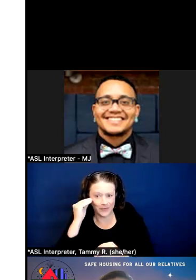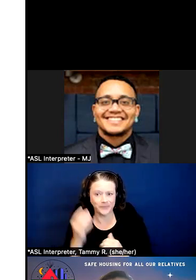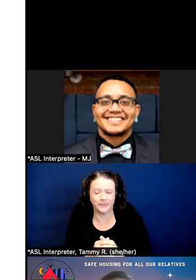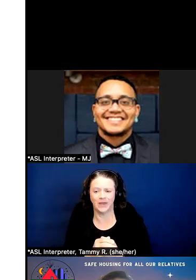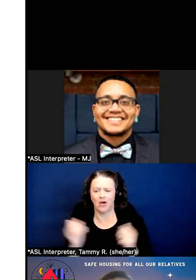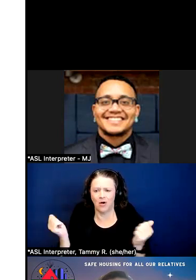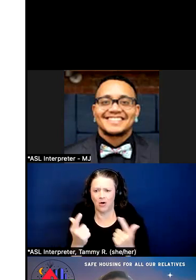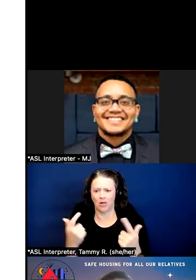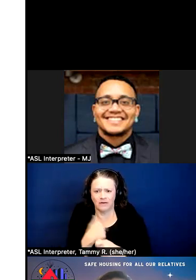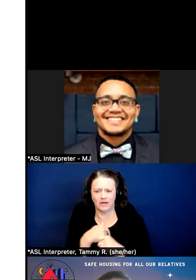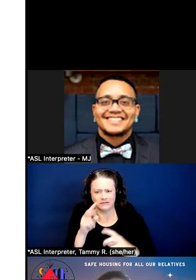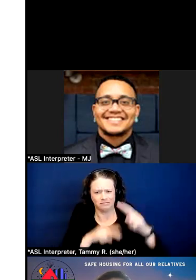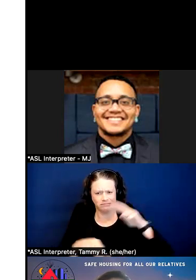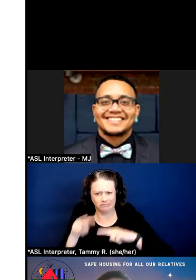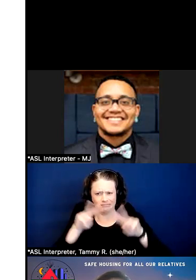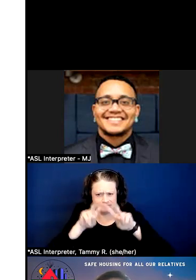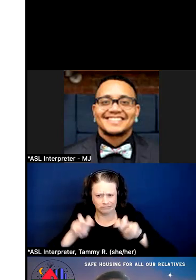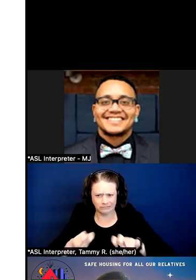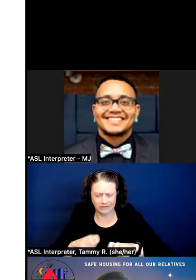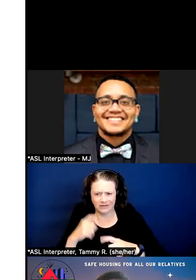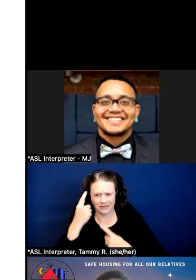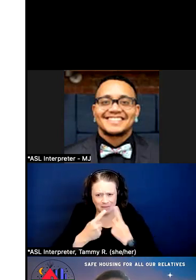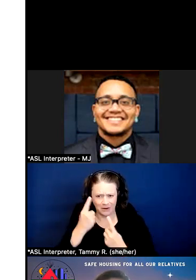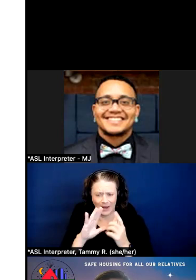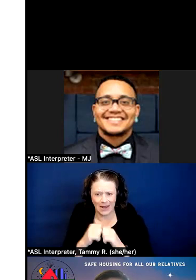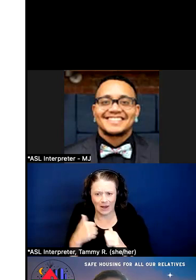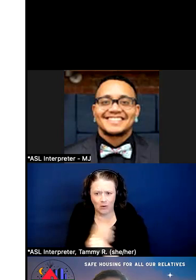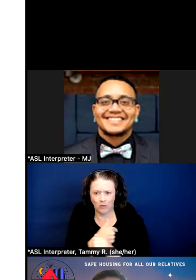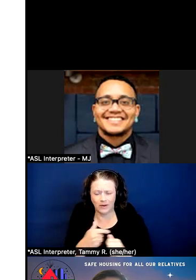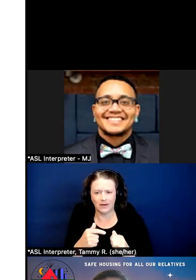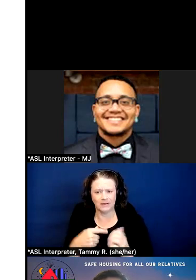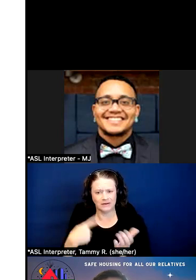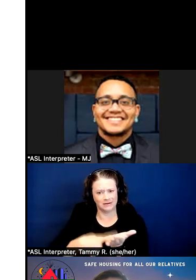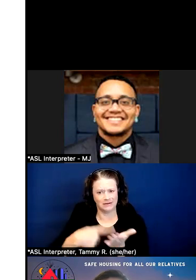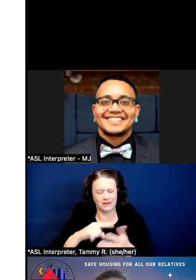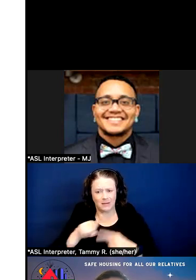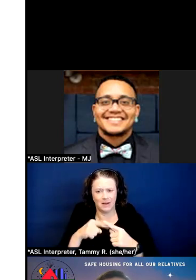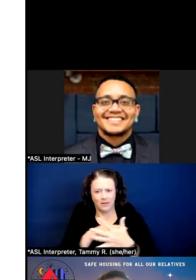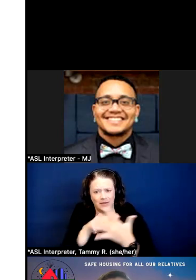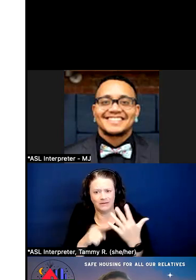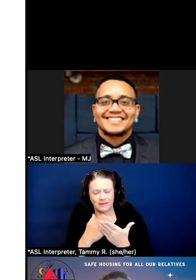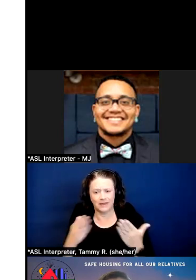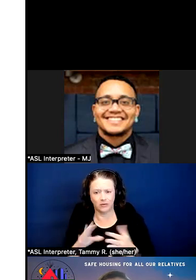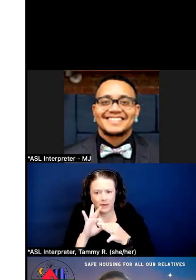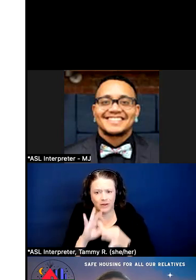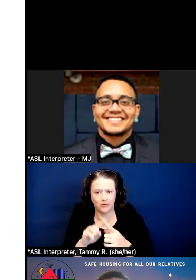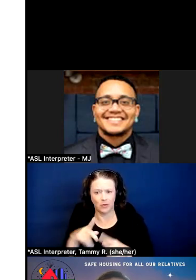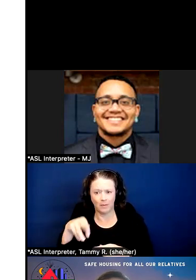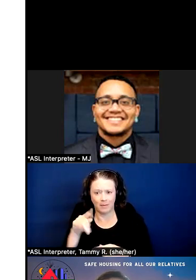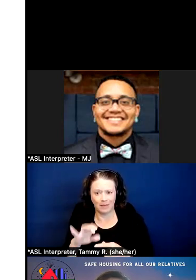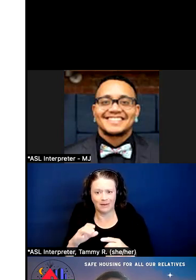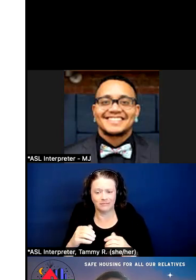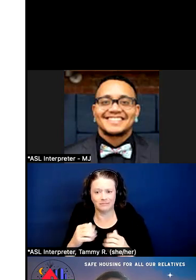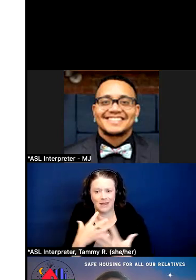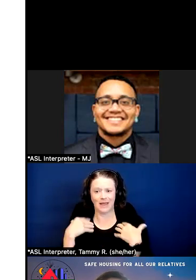serious look on how we talk about these things from a public health lens, especially due to the COVID-19 pandemic. We're also